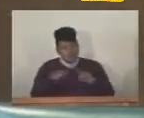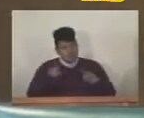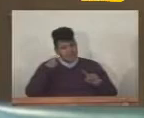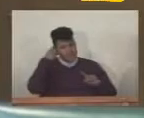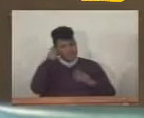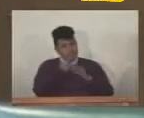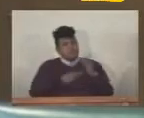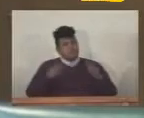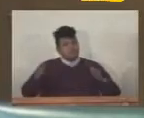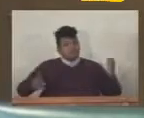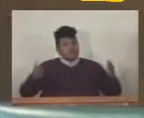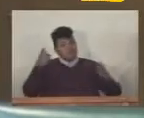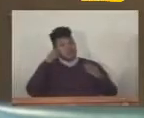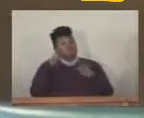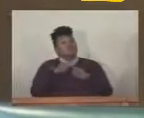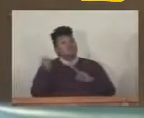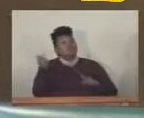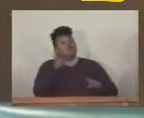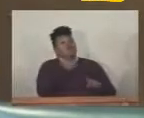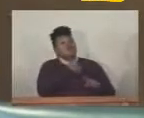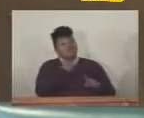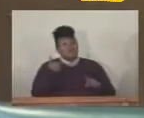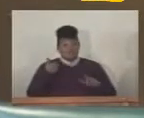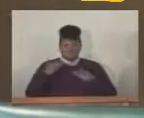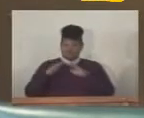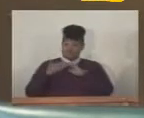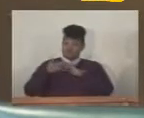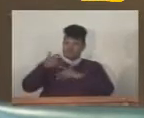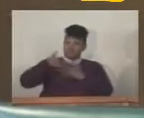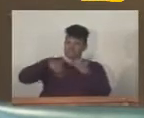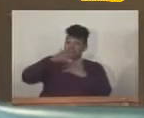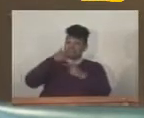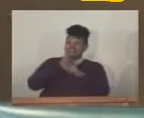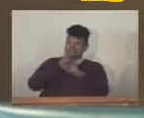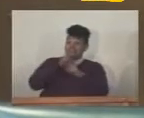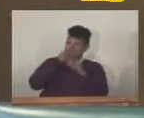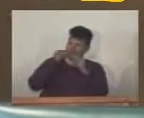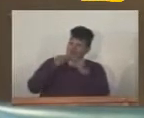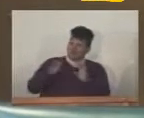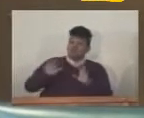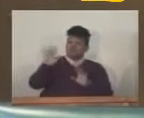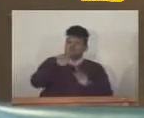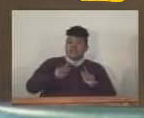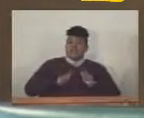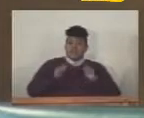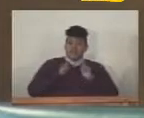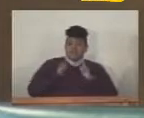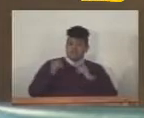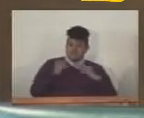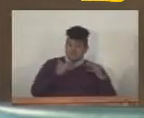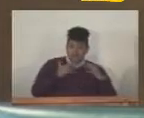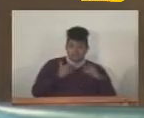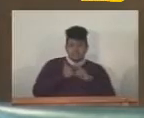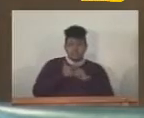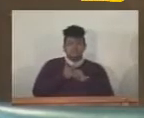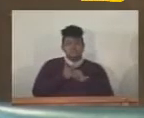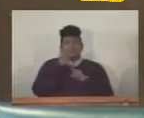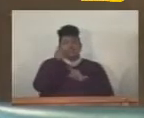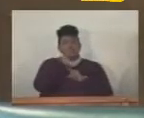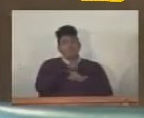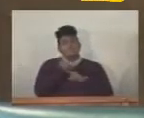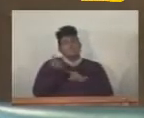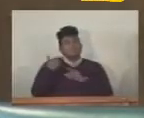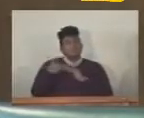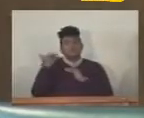sides will agree that every member of the Jamaican society who has lost their life to violent means was one member too